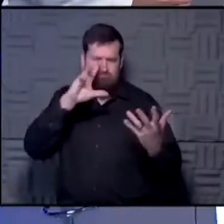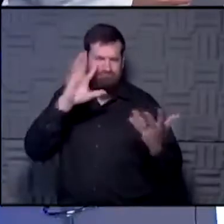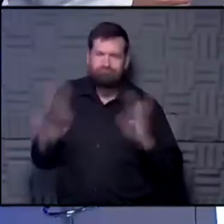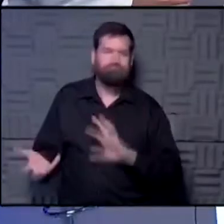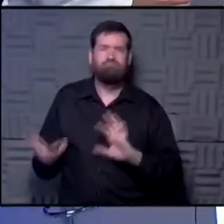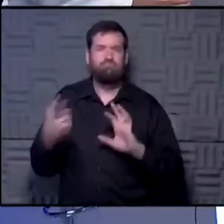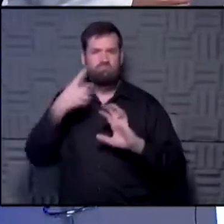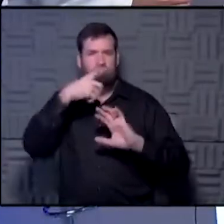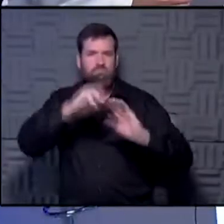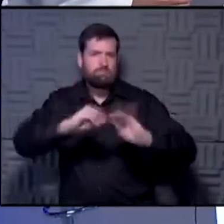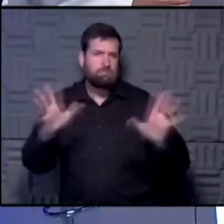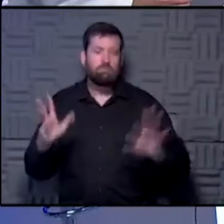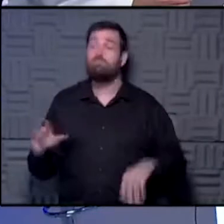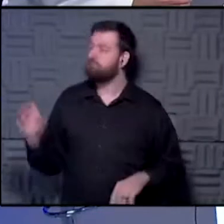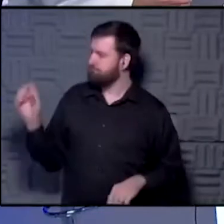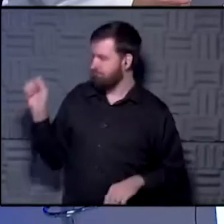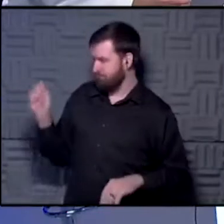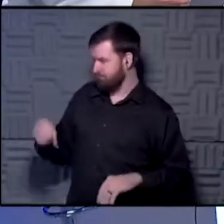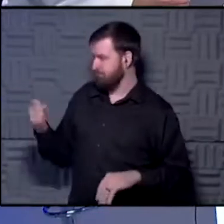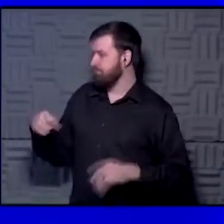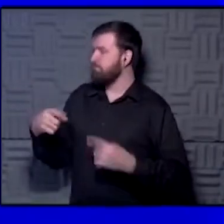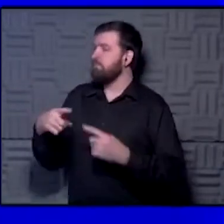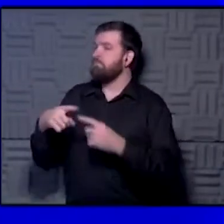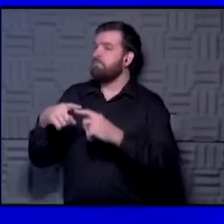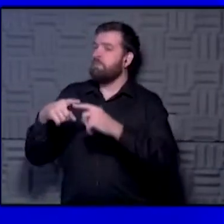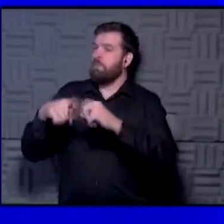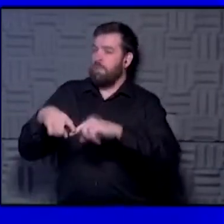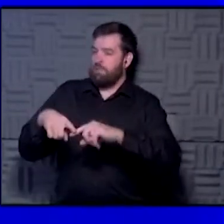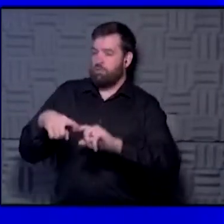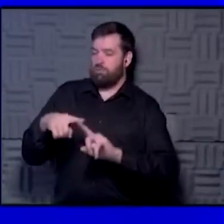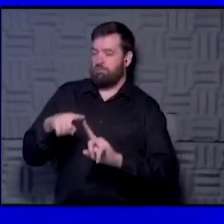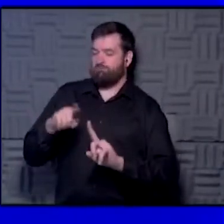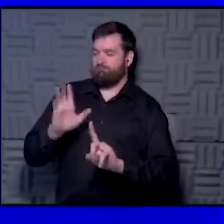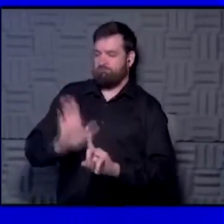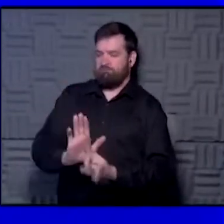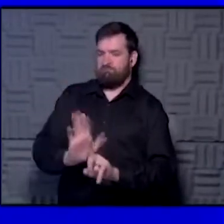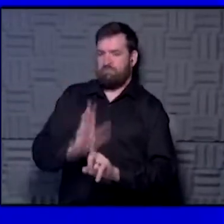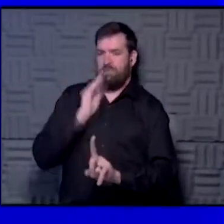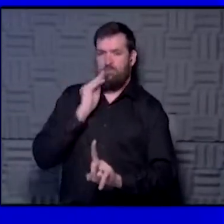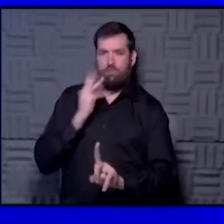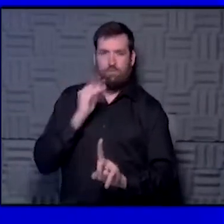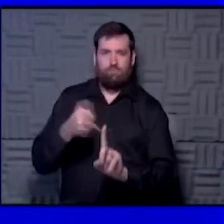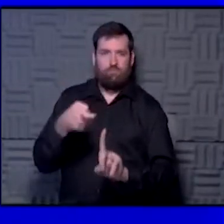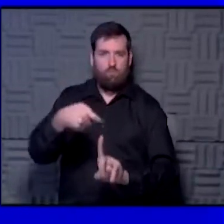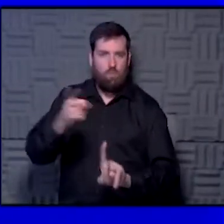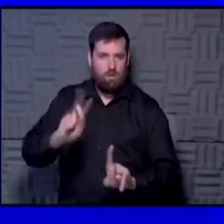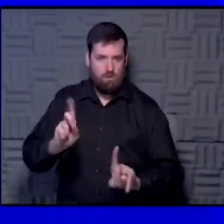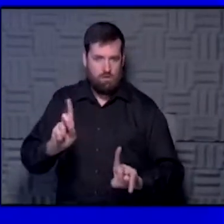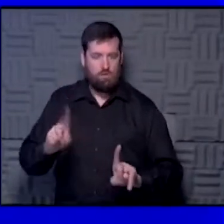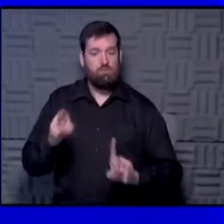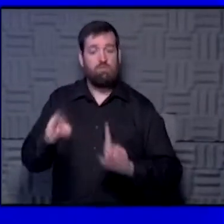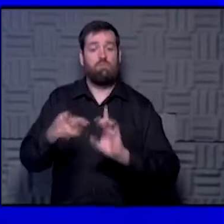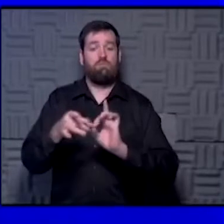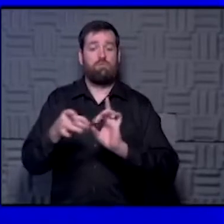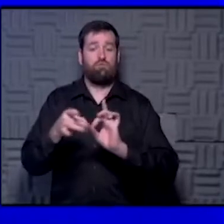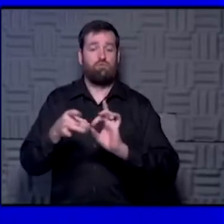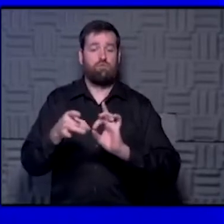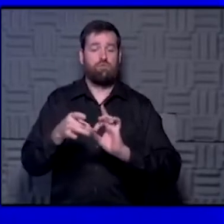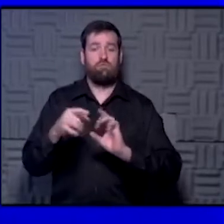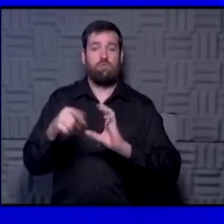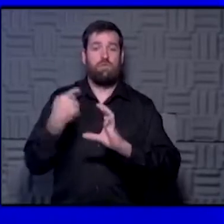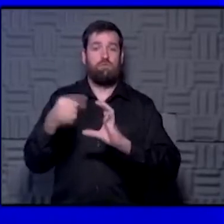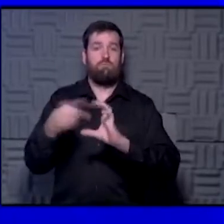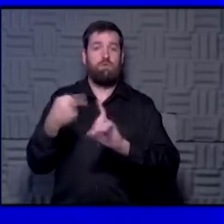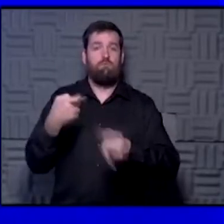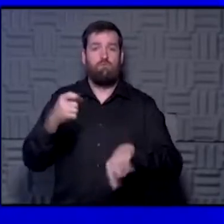that? Yeah, I think that mostly depends on where your source is coming from. I know that you talked about the emails